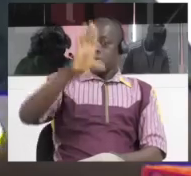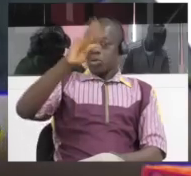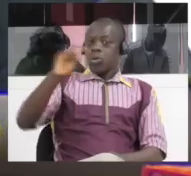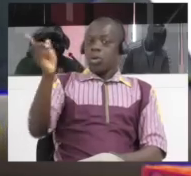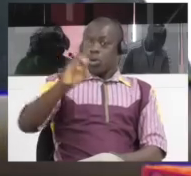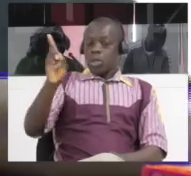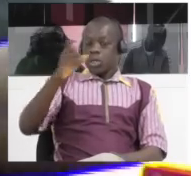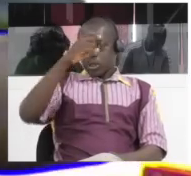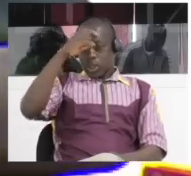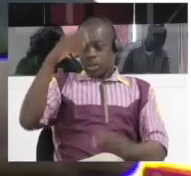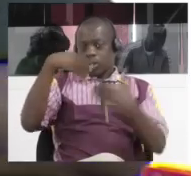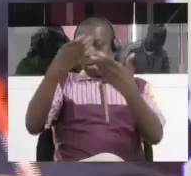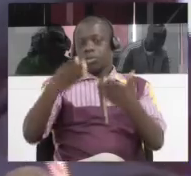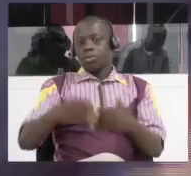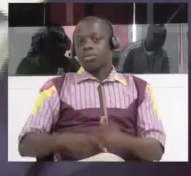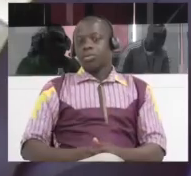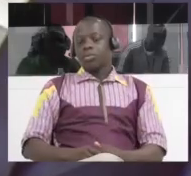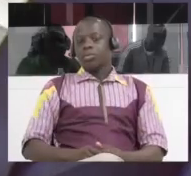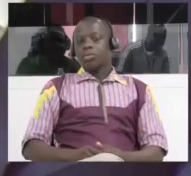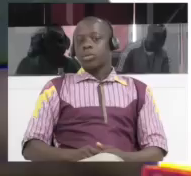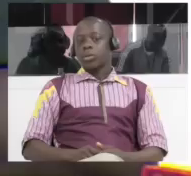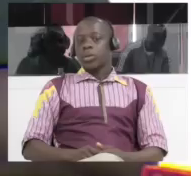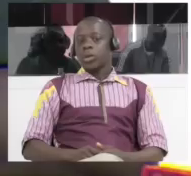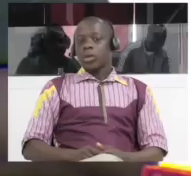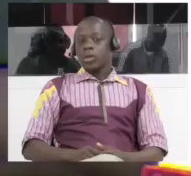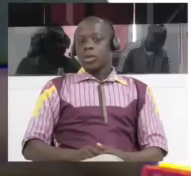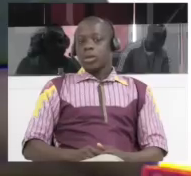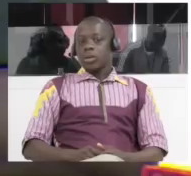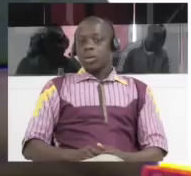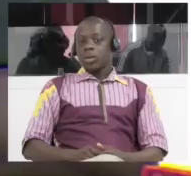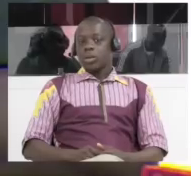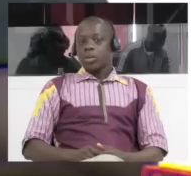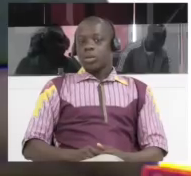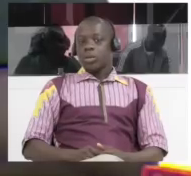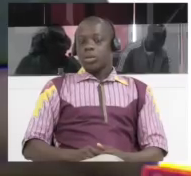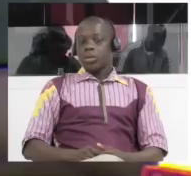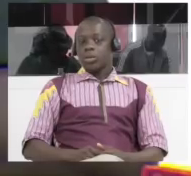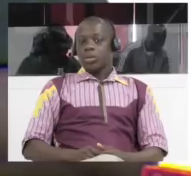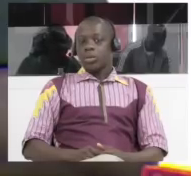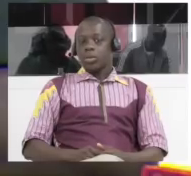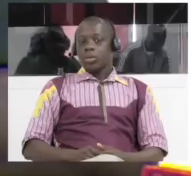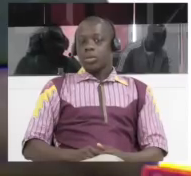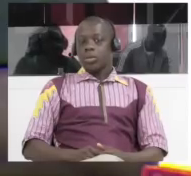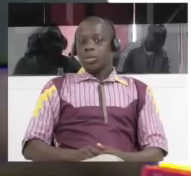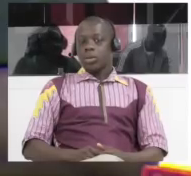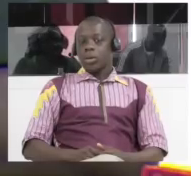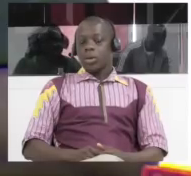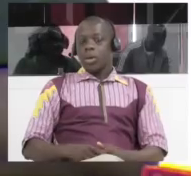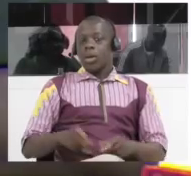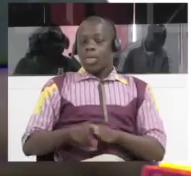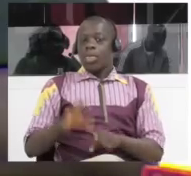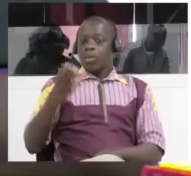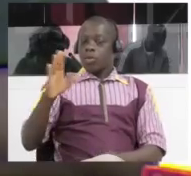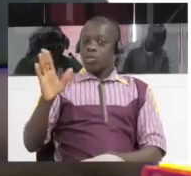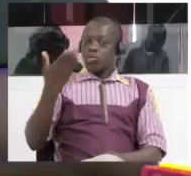to do. Did you by any chance attend the training that was organized in Kudang